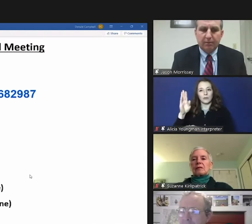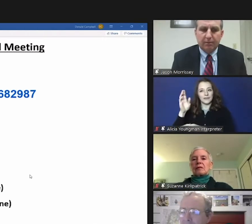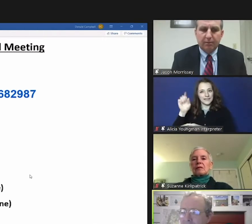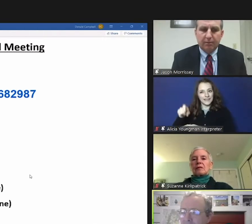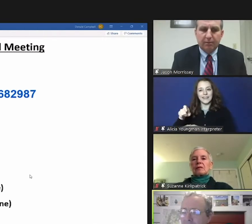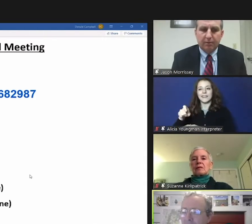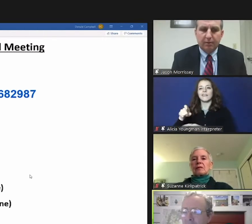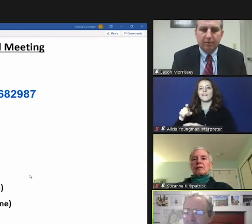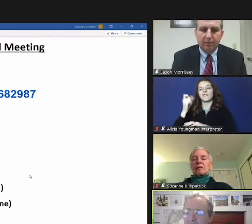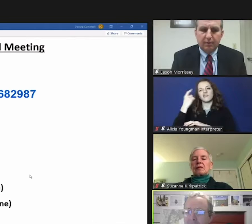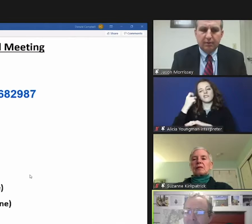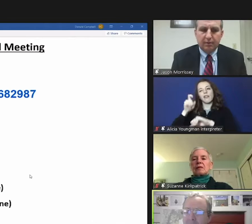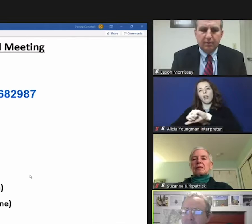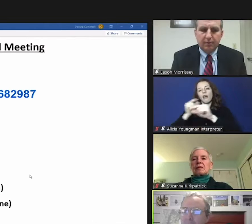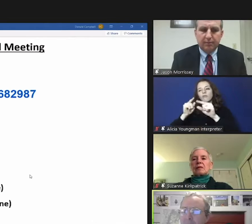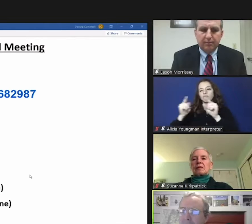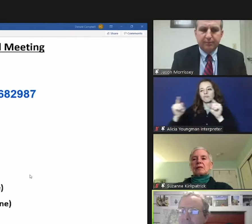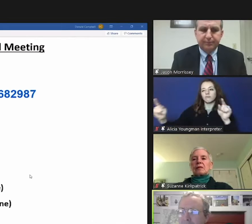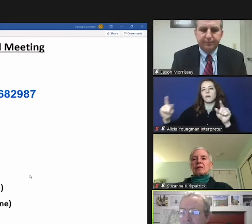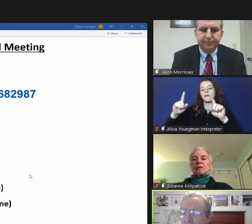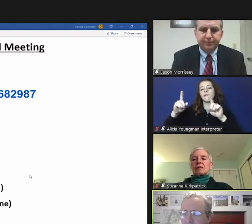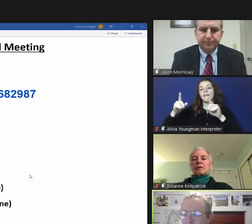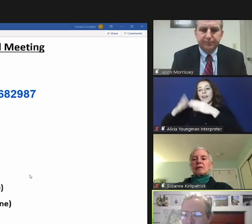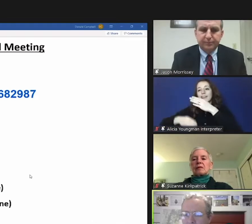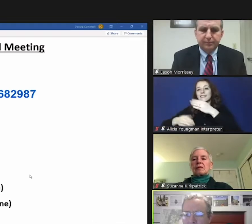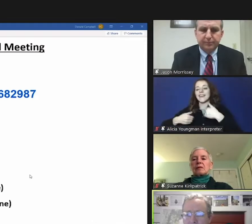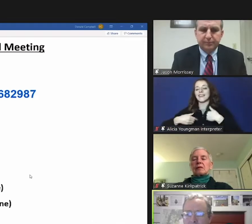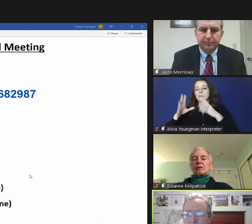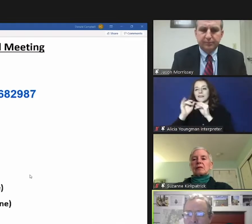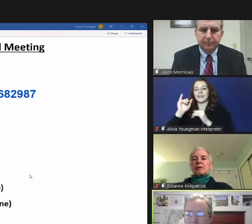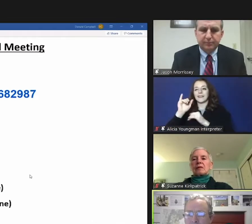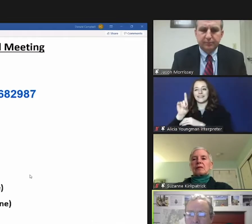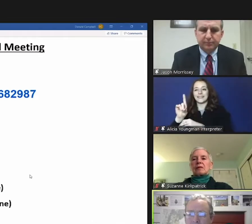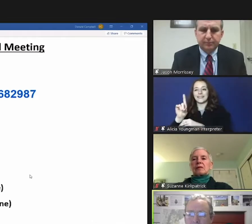but it does end in the meeting ID number.